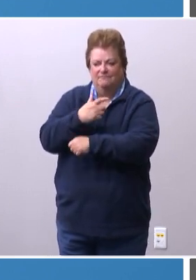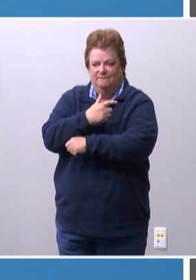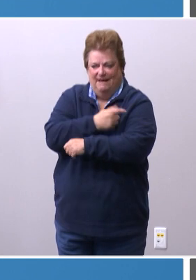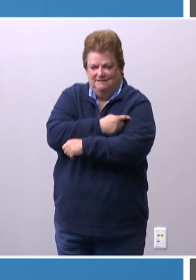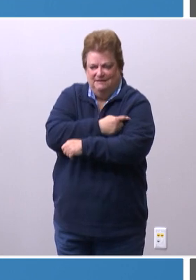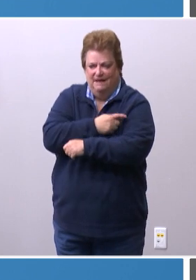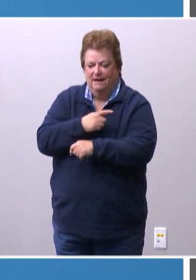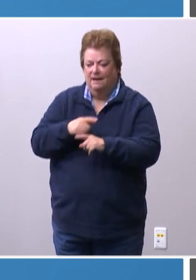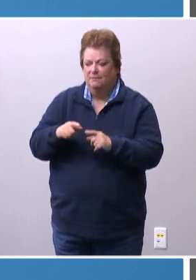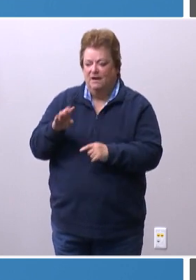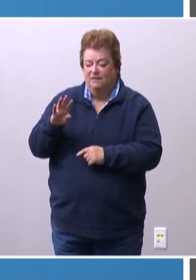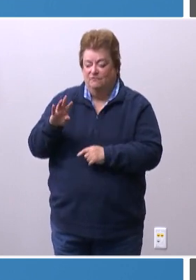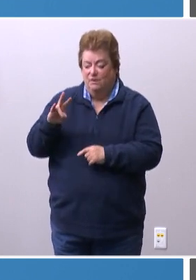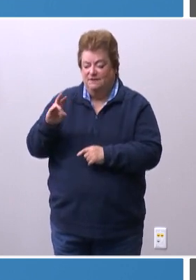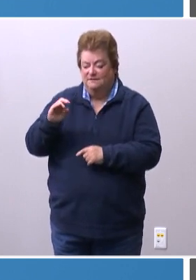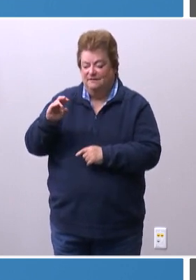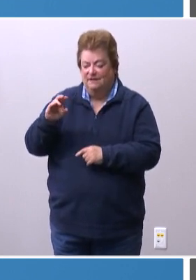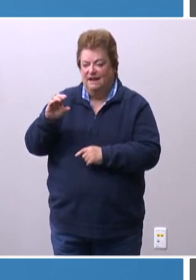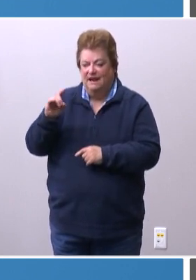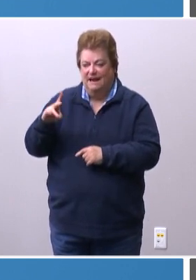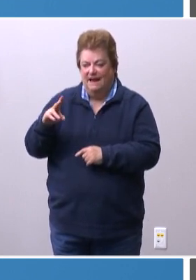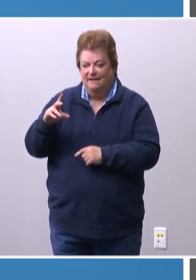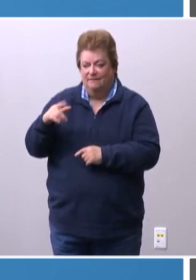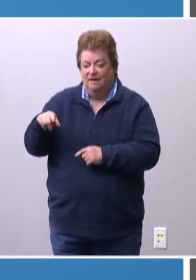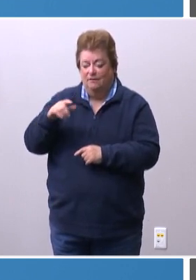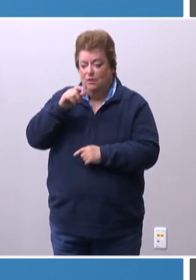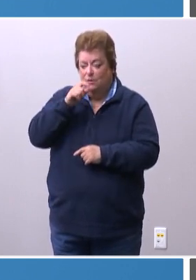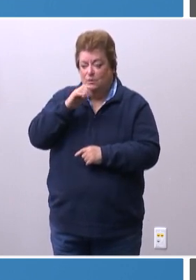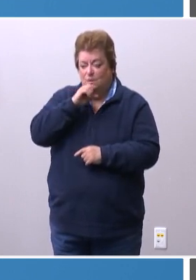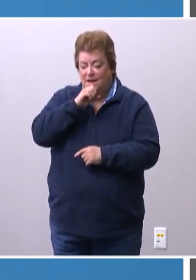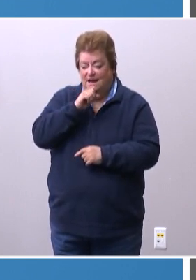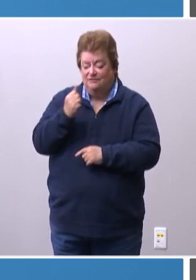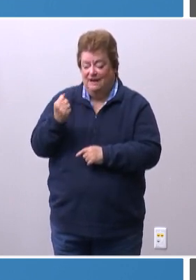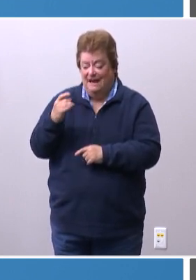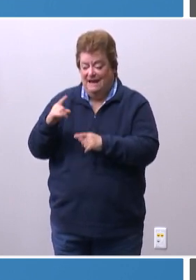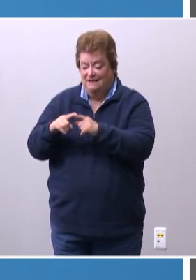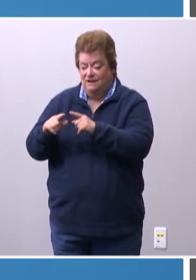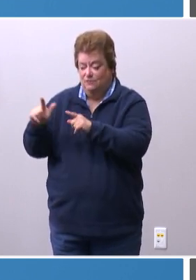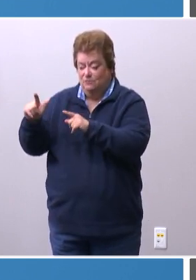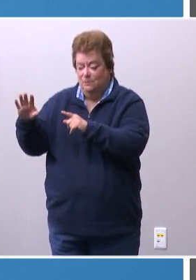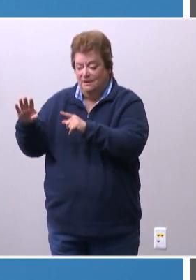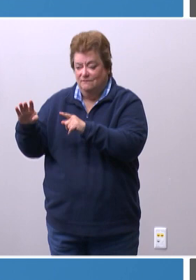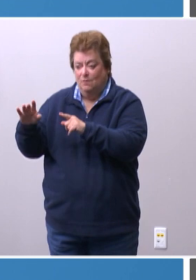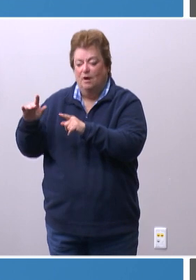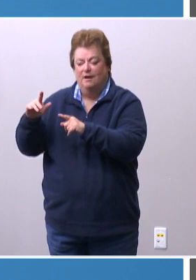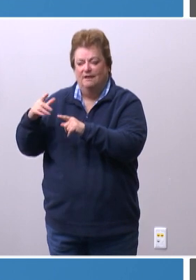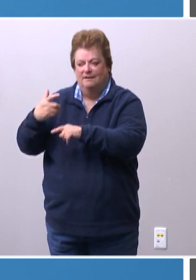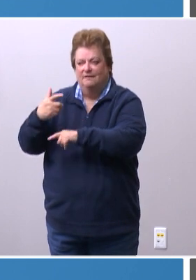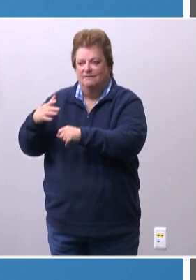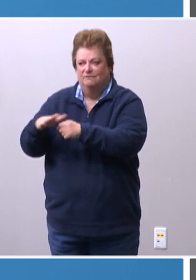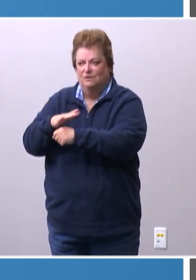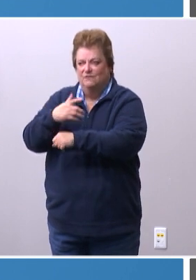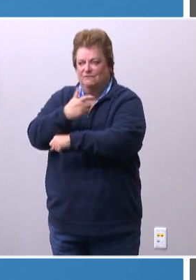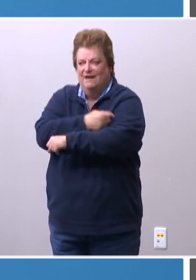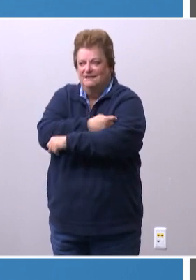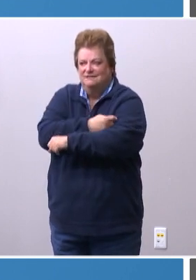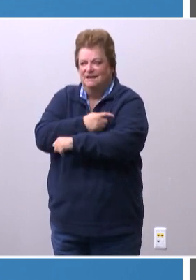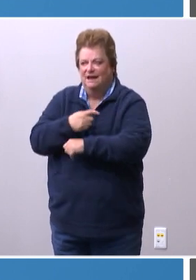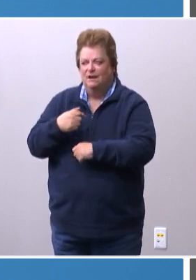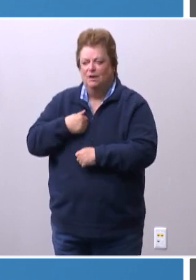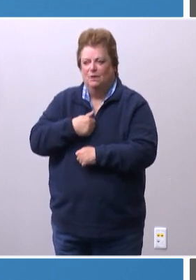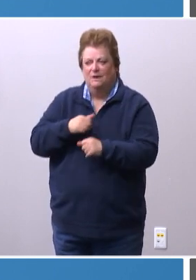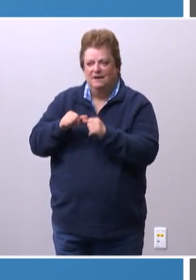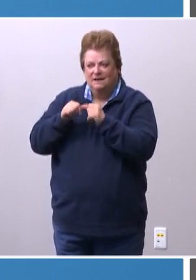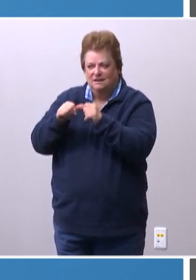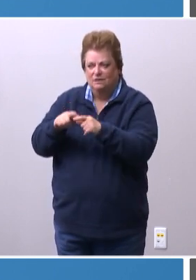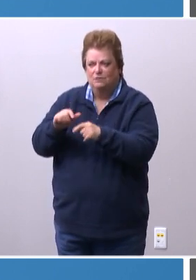just 47.5% of young adults ages 18 through 24 are fully vaccinated. We continue to work